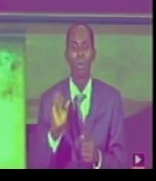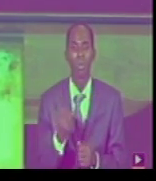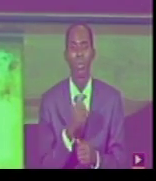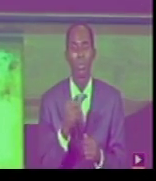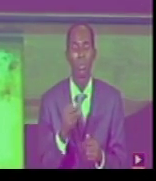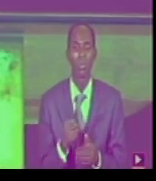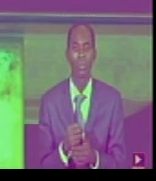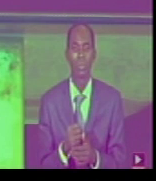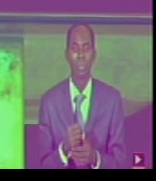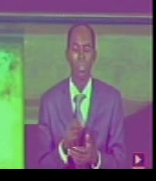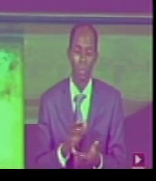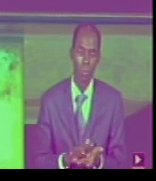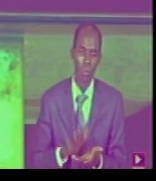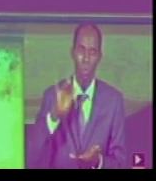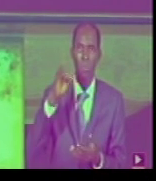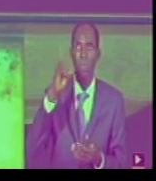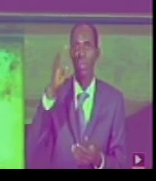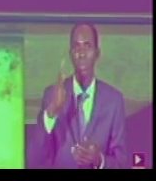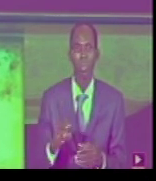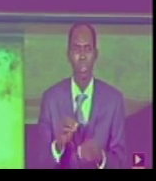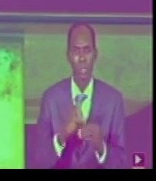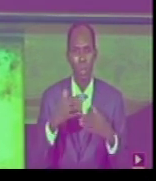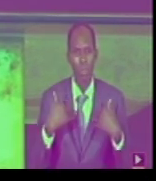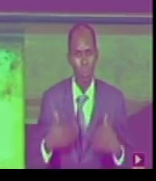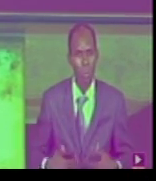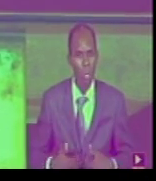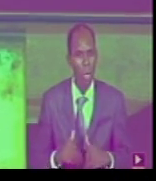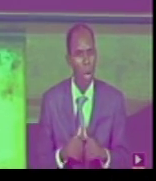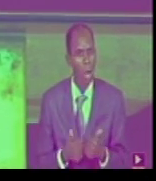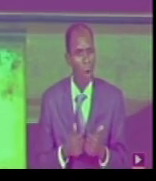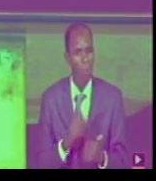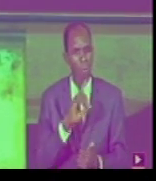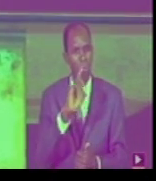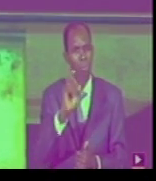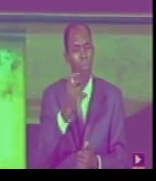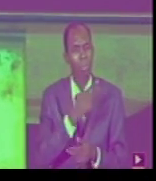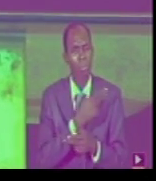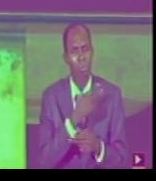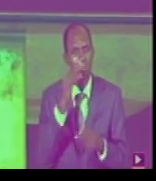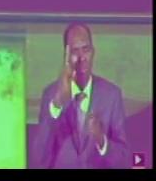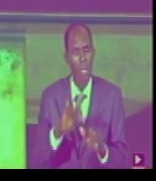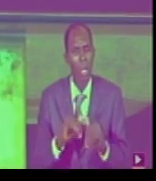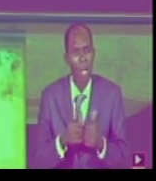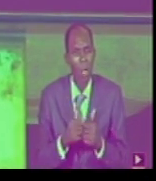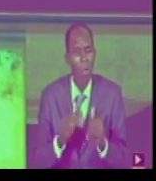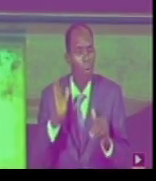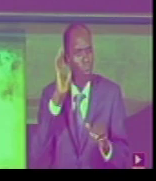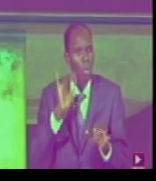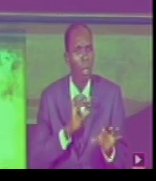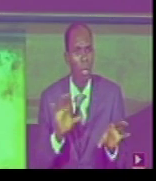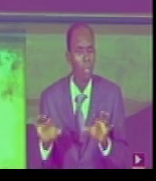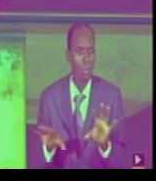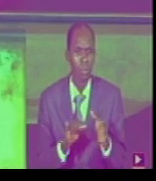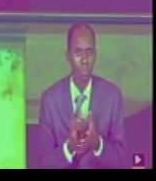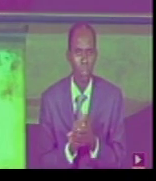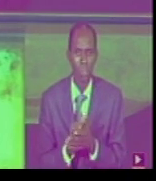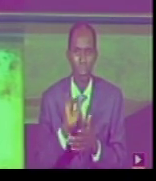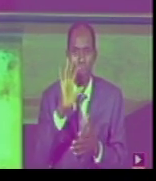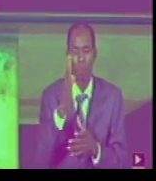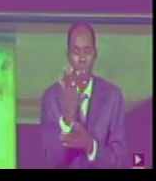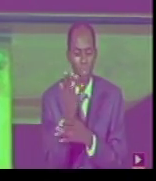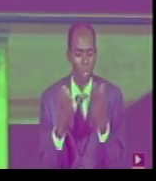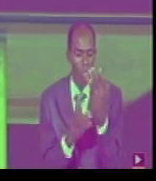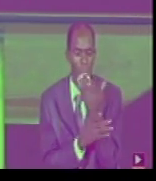God in your body. Pastor, tell me, how do I glorify God in my body? Your hand, part of your